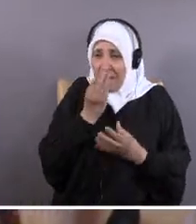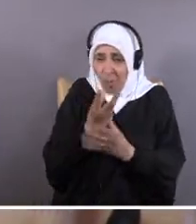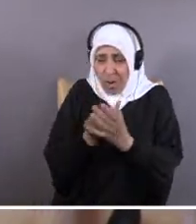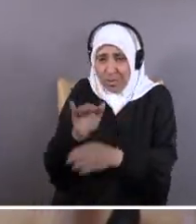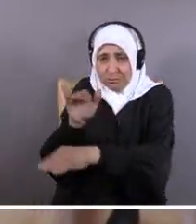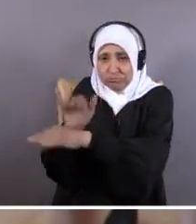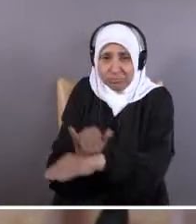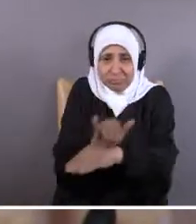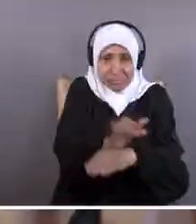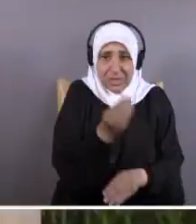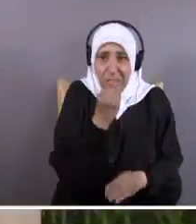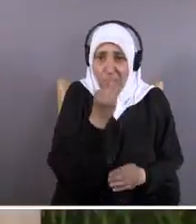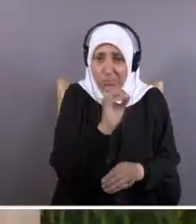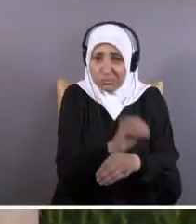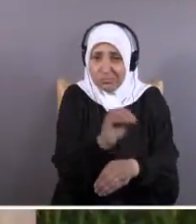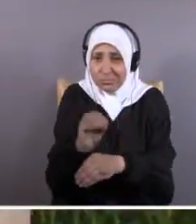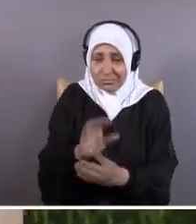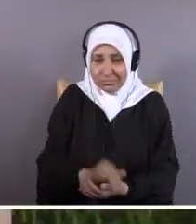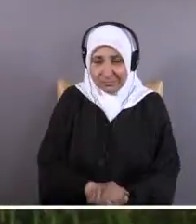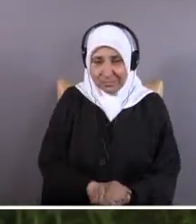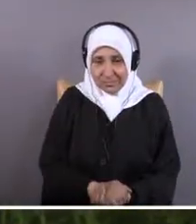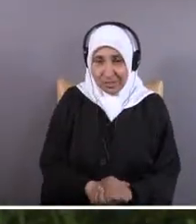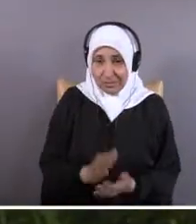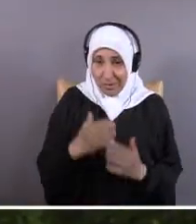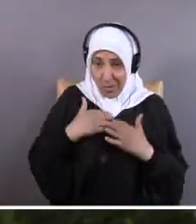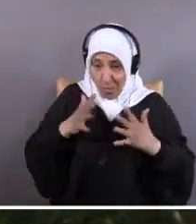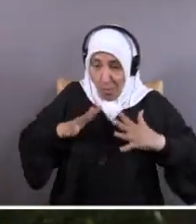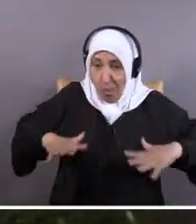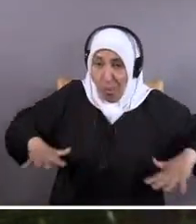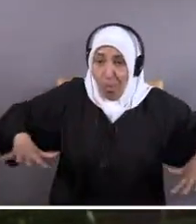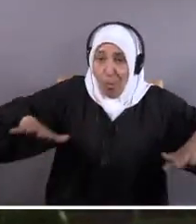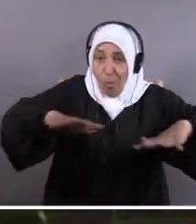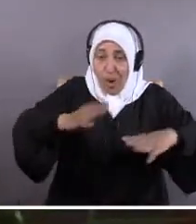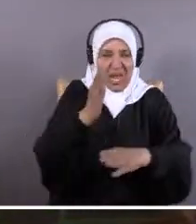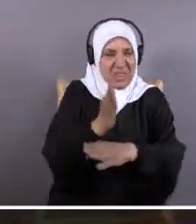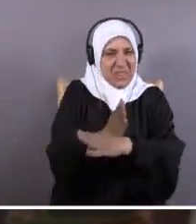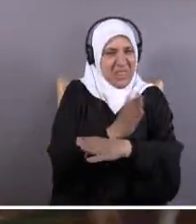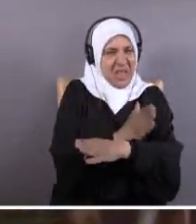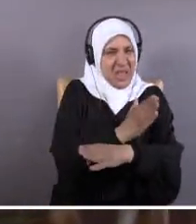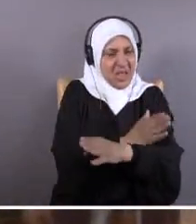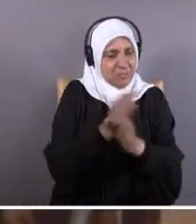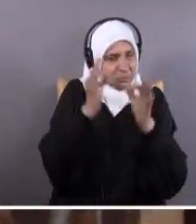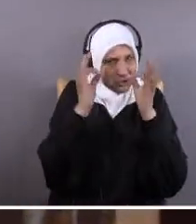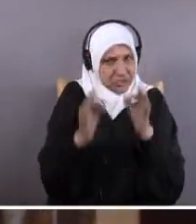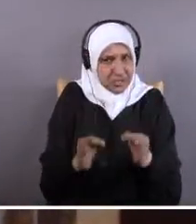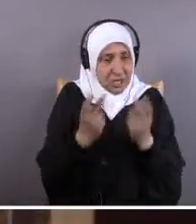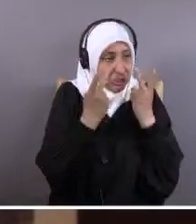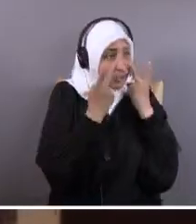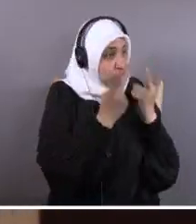So we are confronted with changes that we've never had to do.